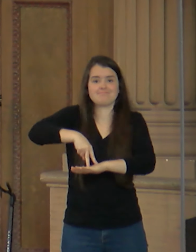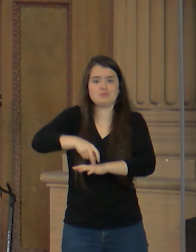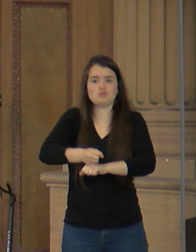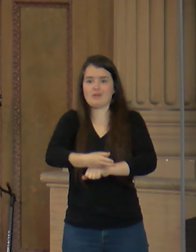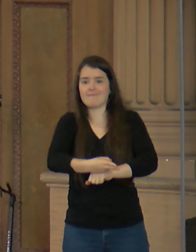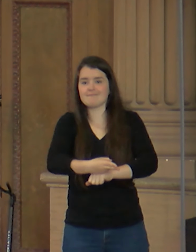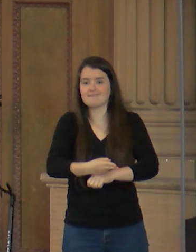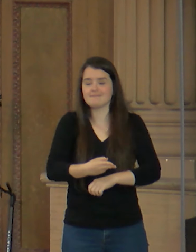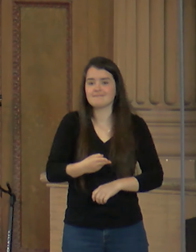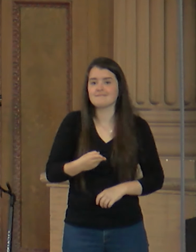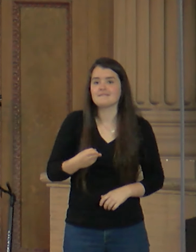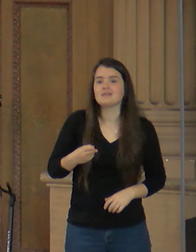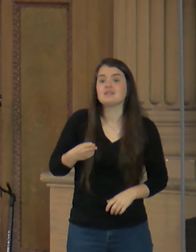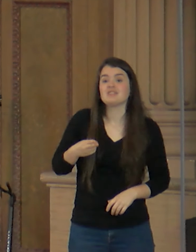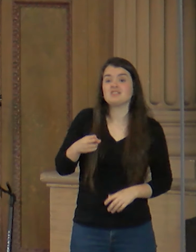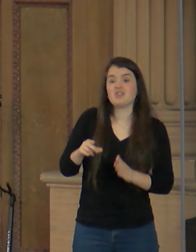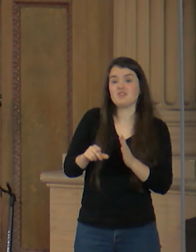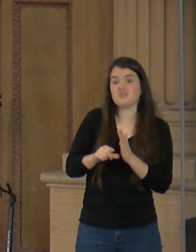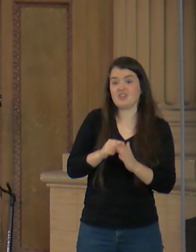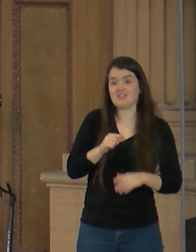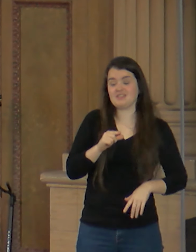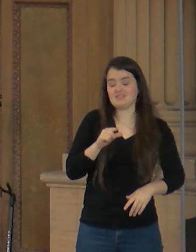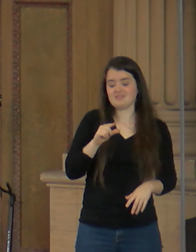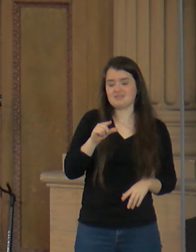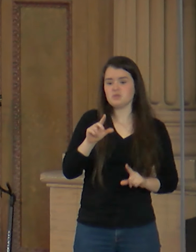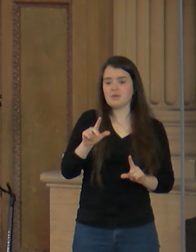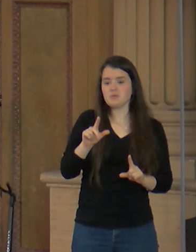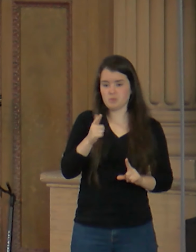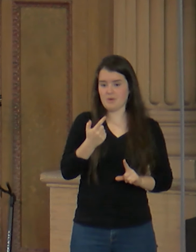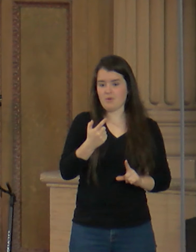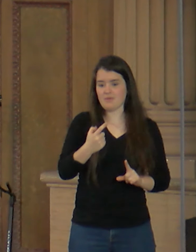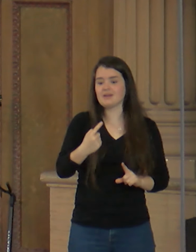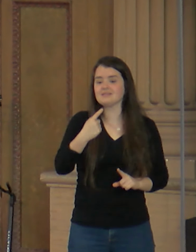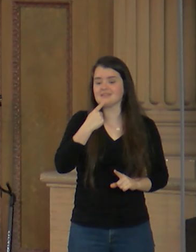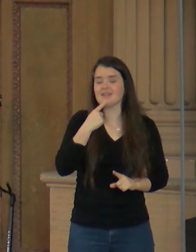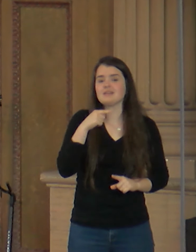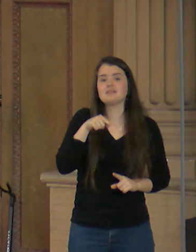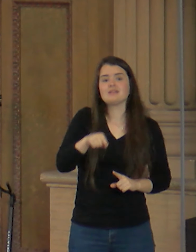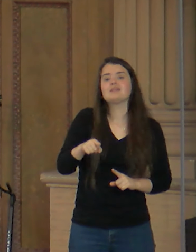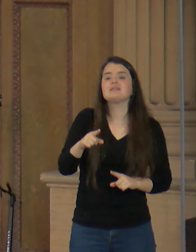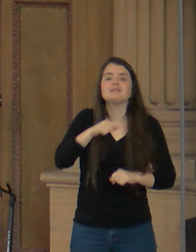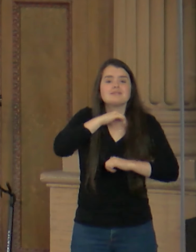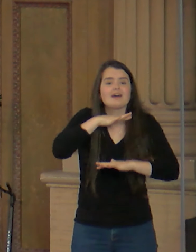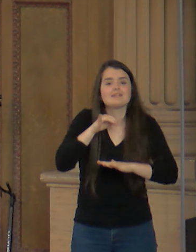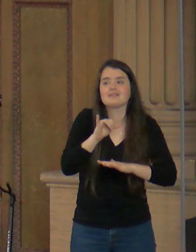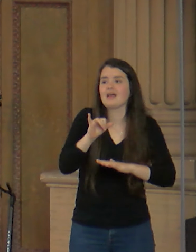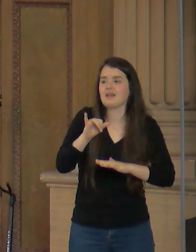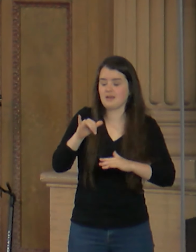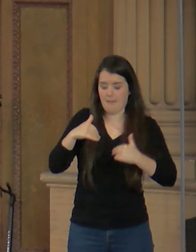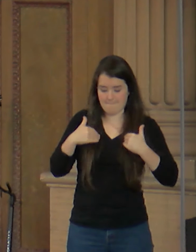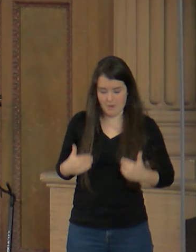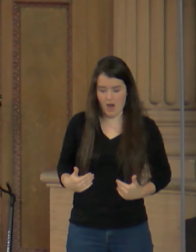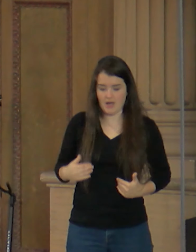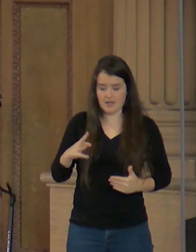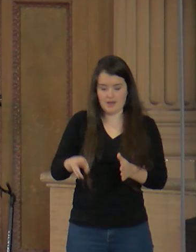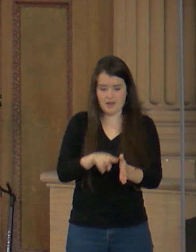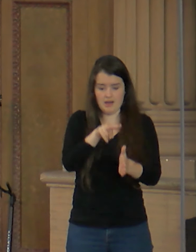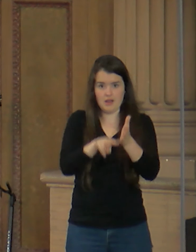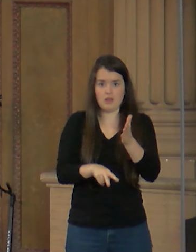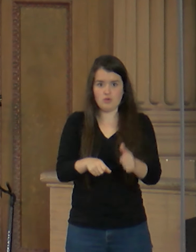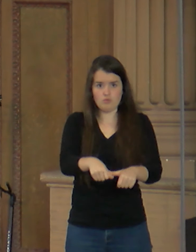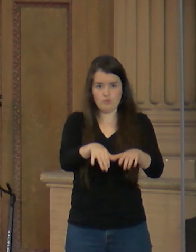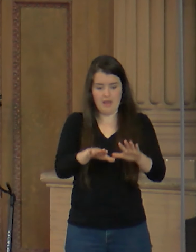chapter 7, verse 21, he's talking about the dust of death, like the dust that's thrown over a body in the grave. And so kind of cryptically here